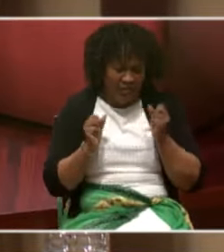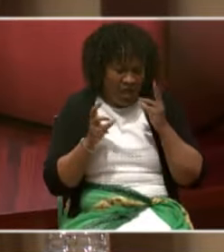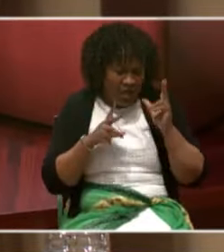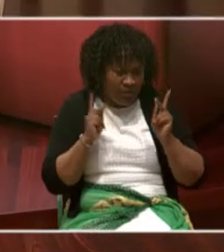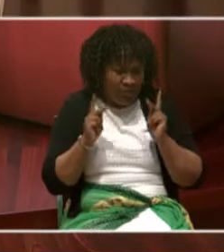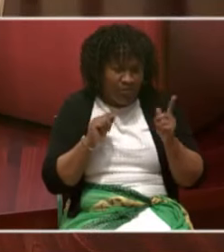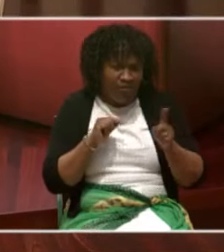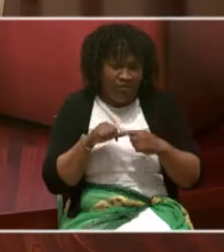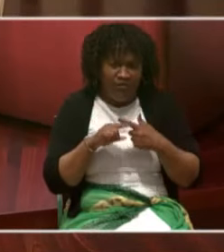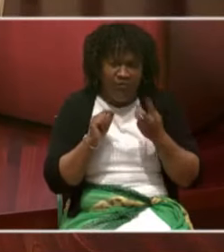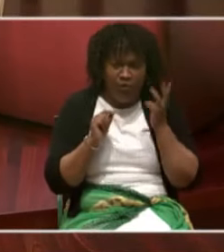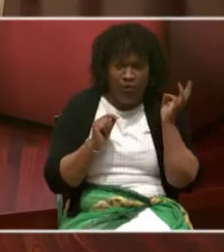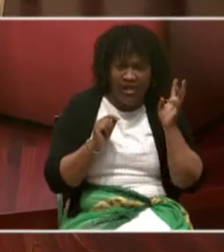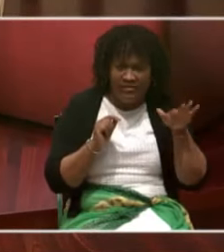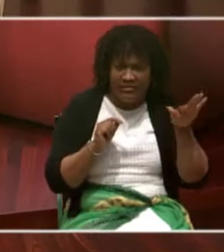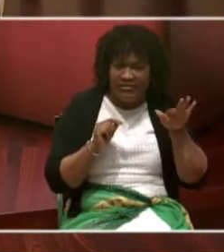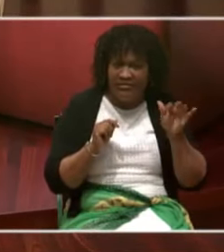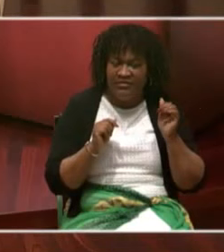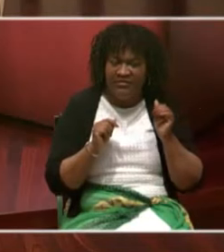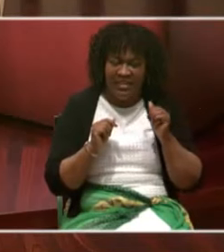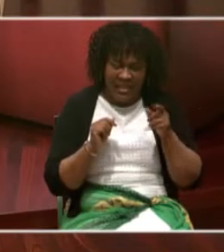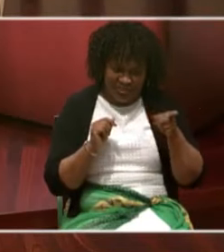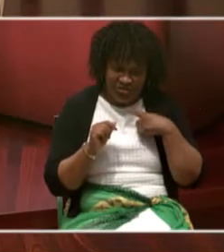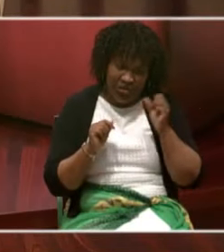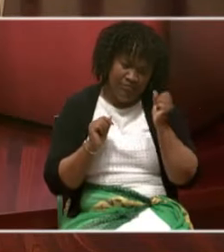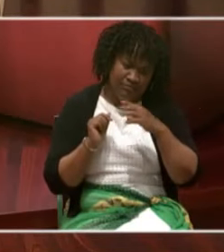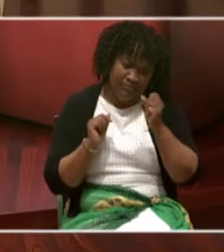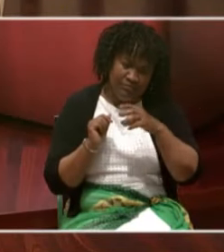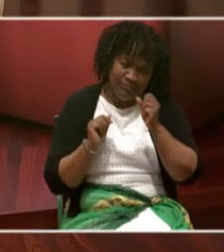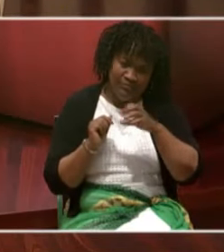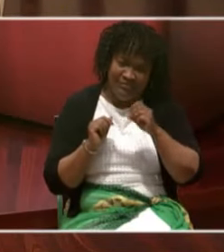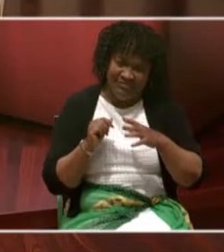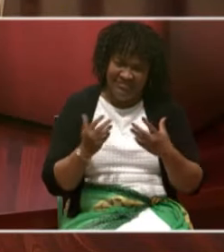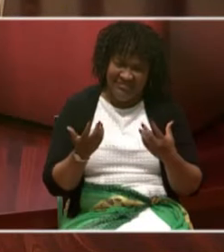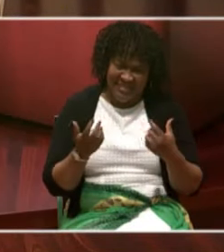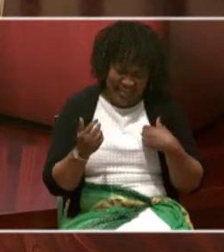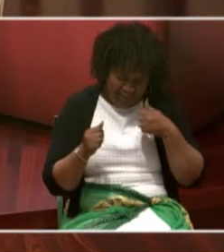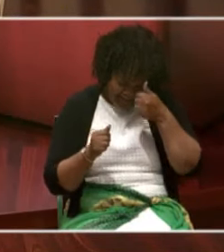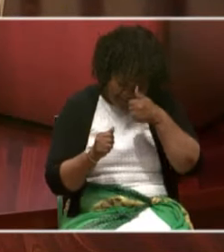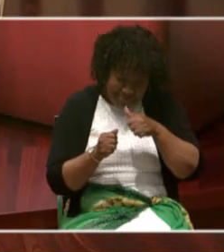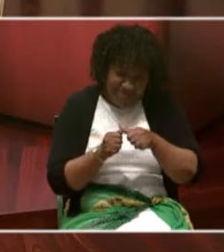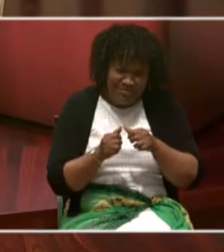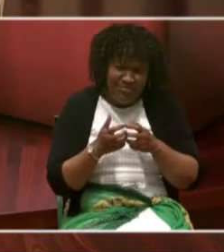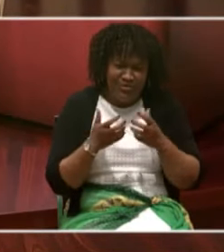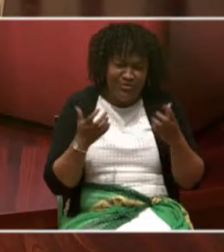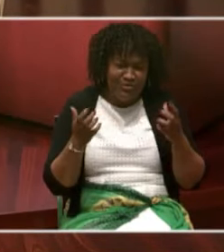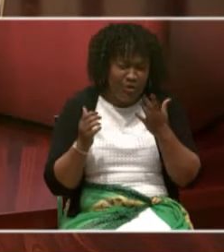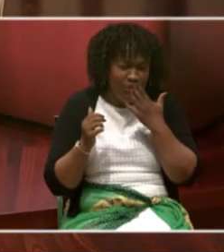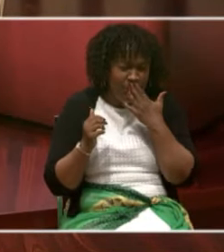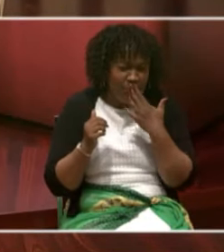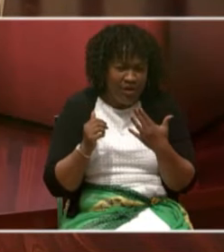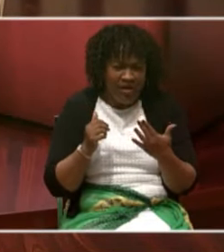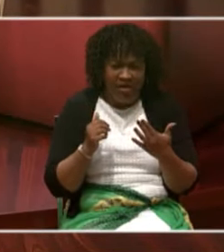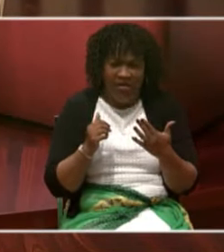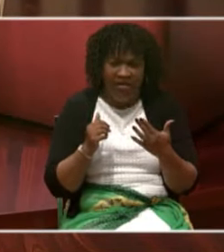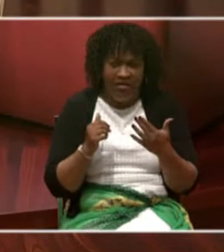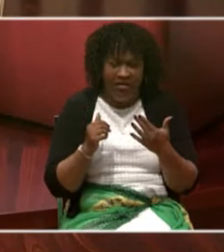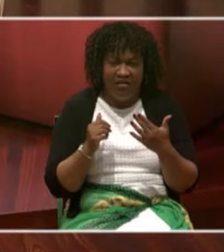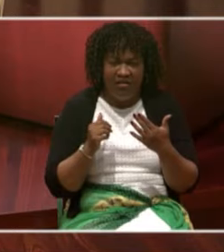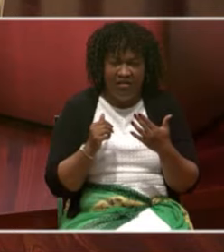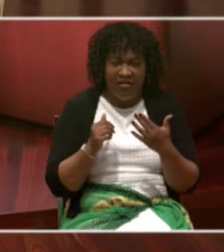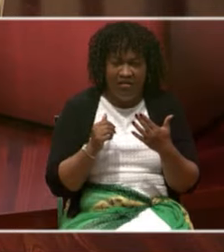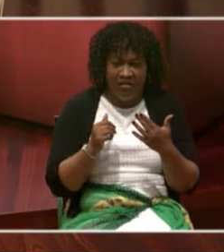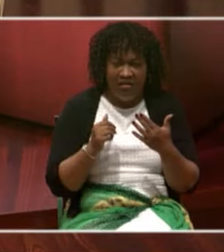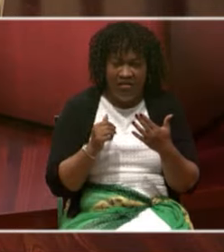one vote is the African cry. It is ours too, it must be ours. Then down further in the speech, I said